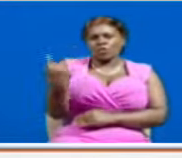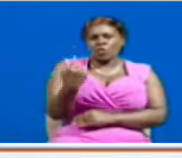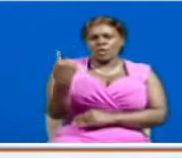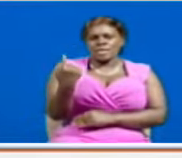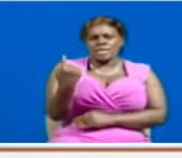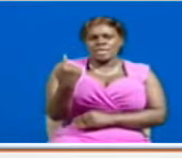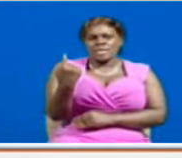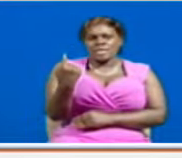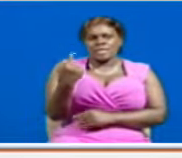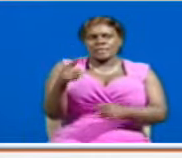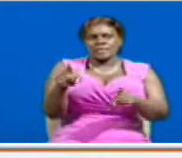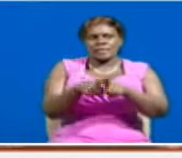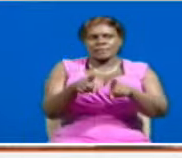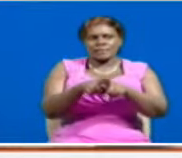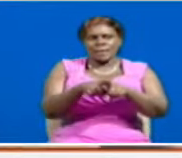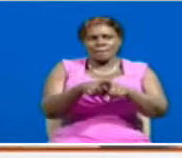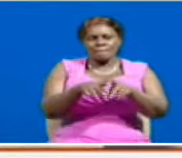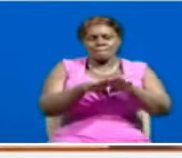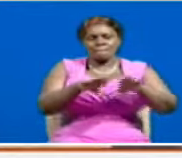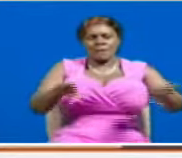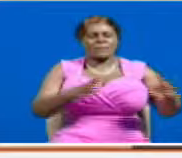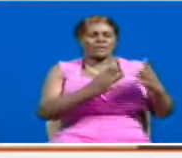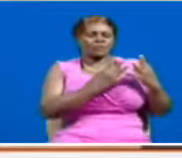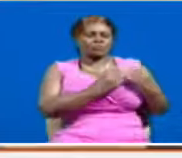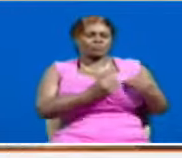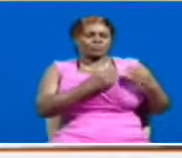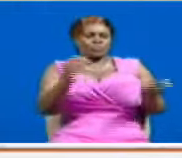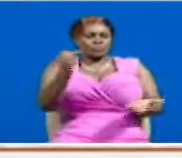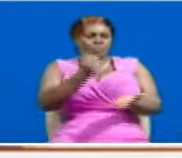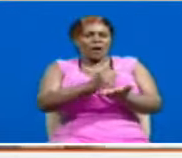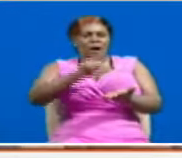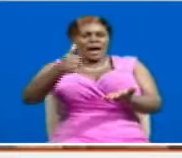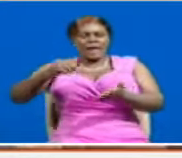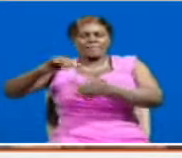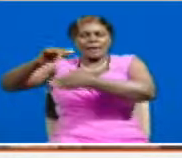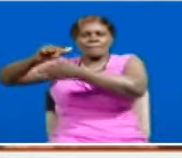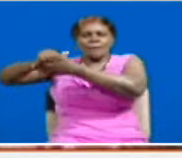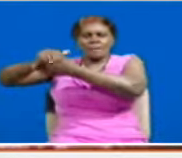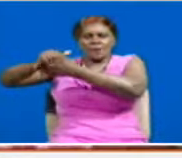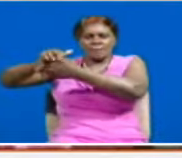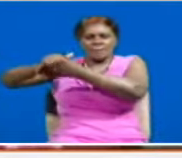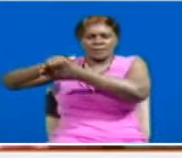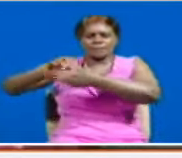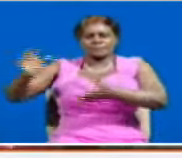most schools was hired on permanent and pensionable terms. The rest are interns to debt.